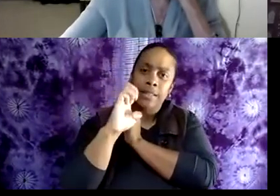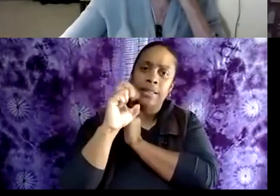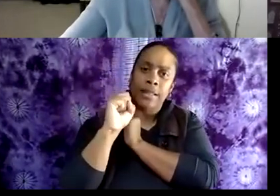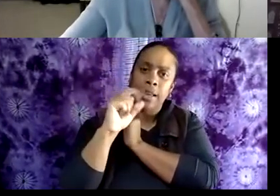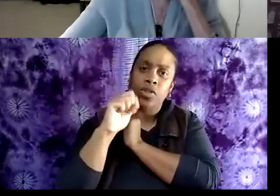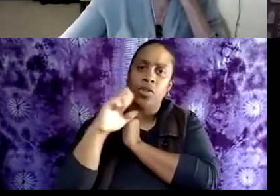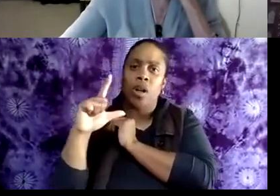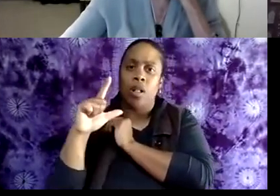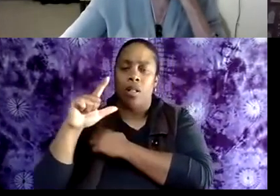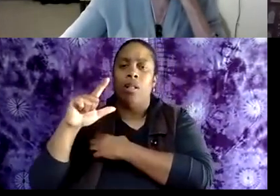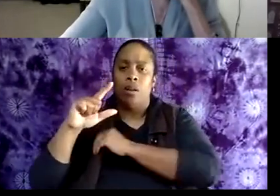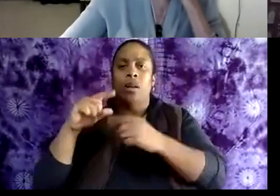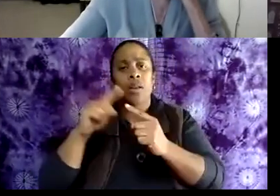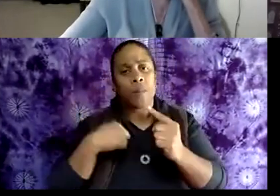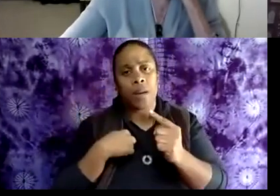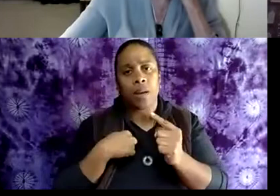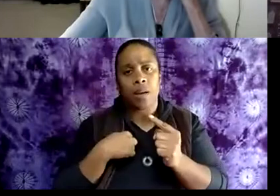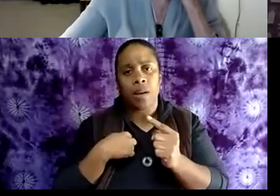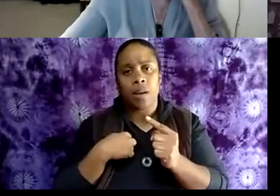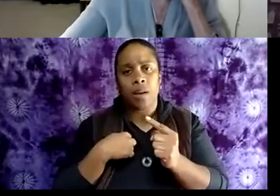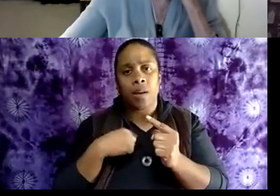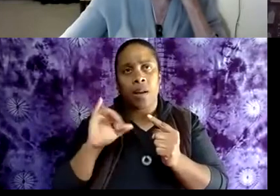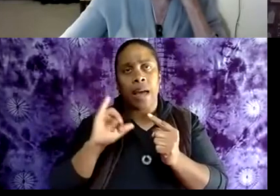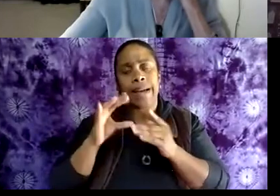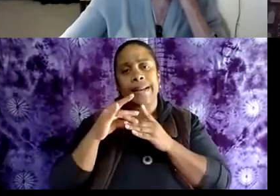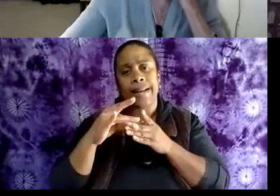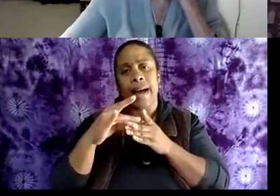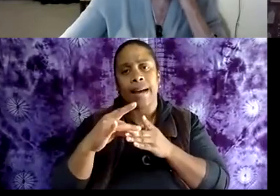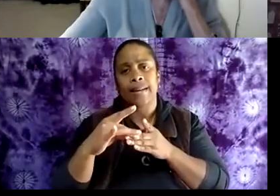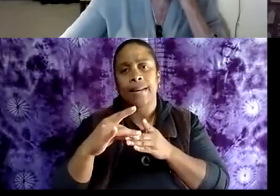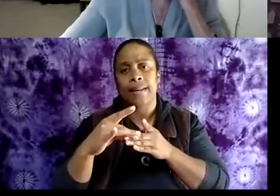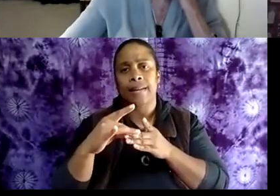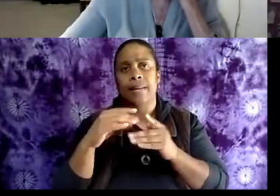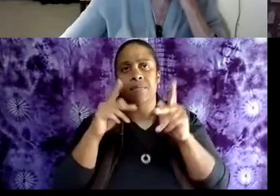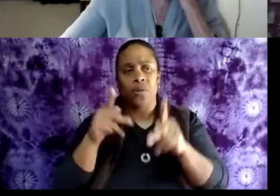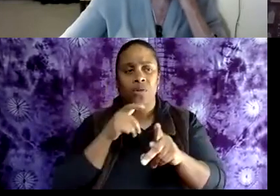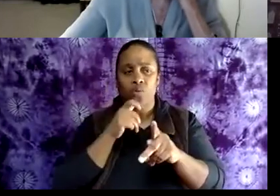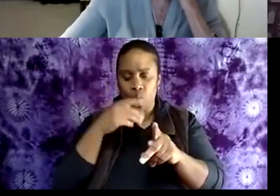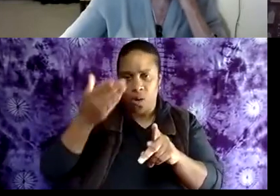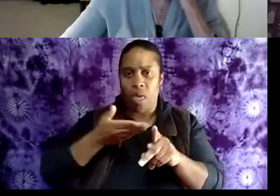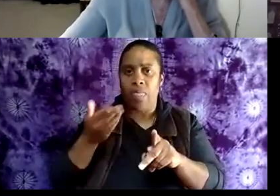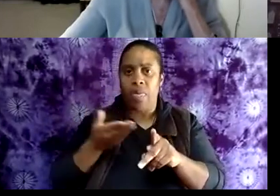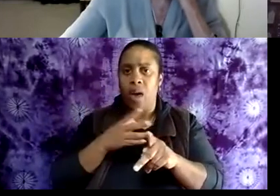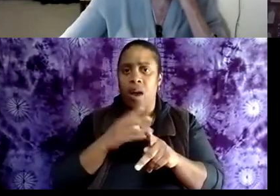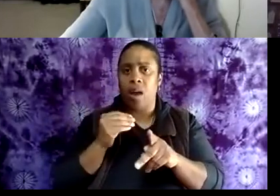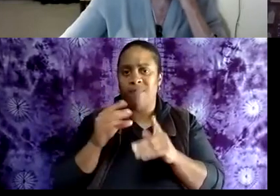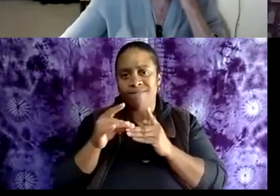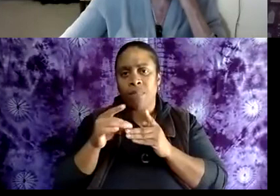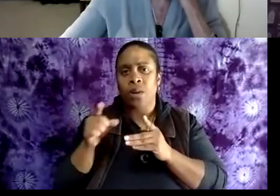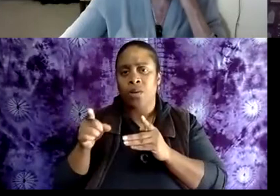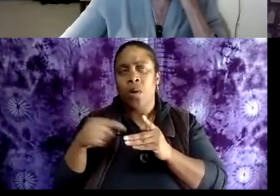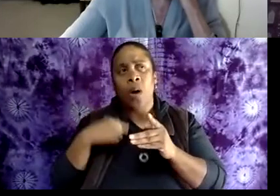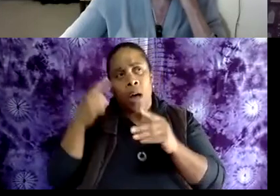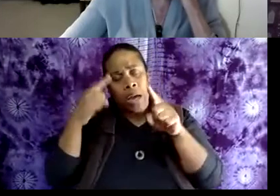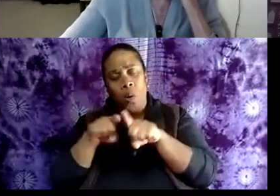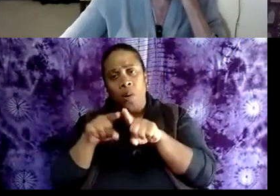word. A type of guide, someone who is there. And absolutely, I agree with what Audrey was just saying, what